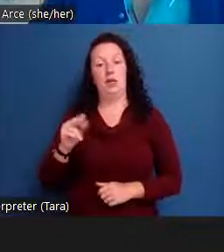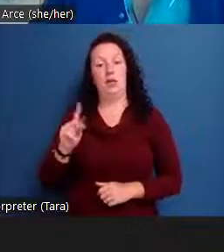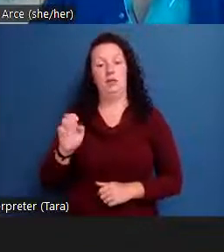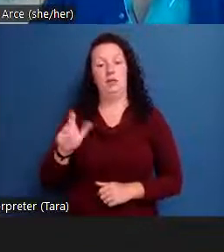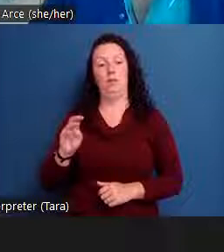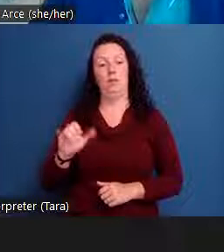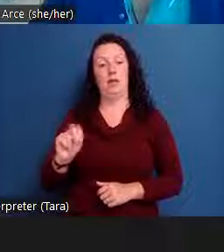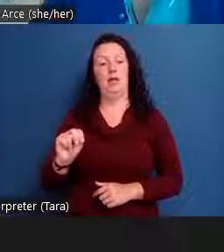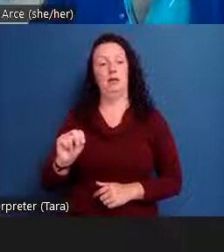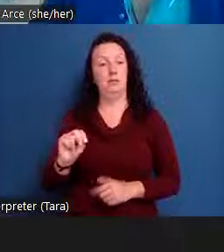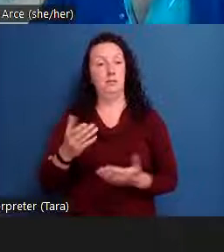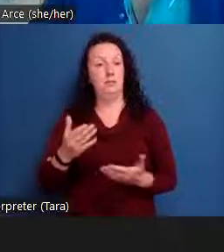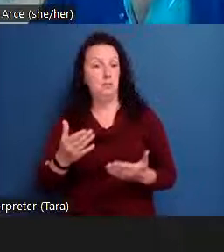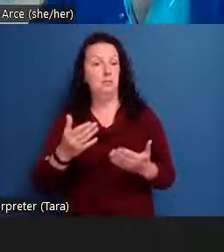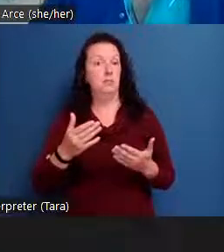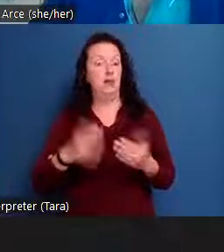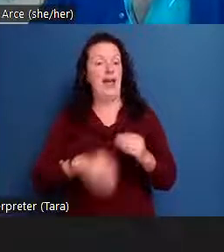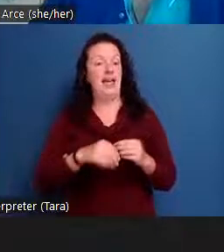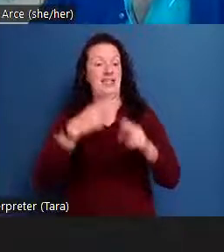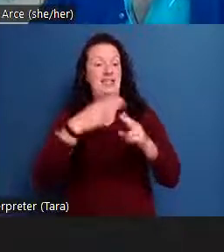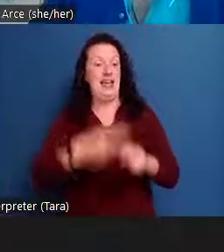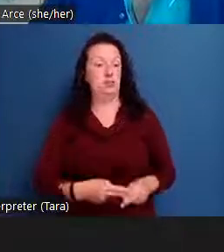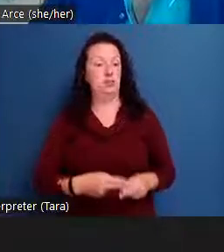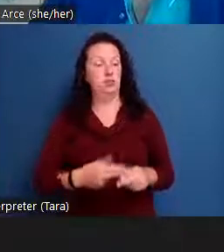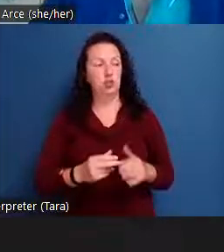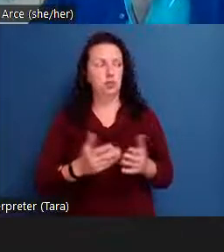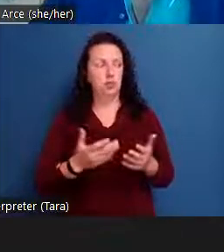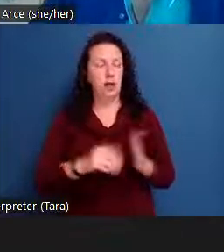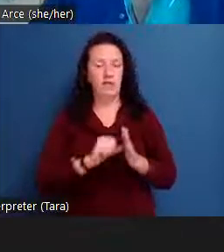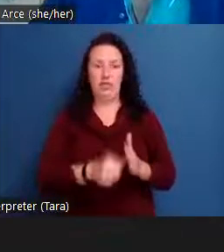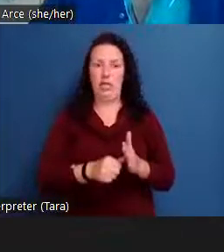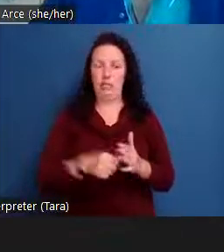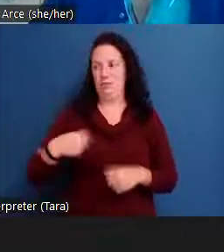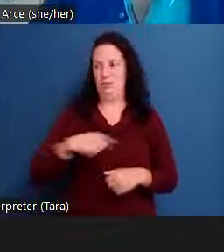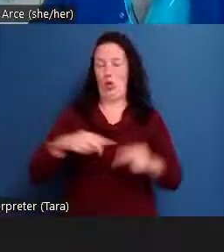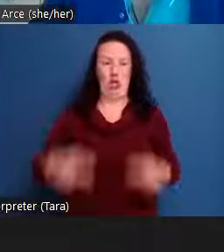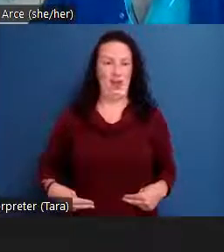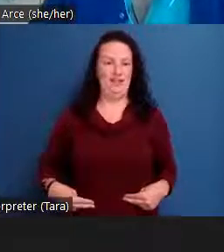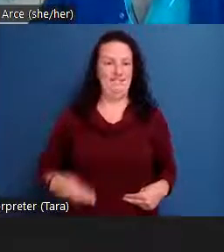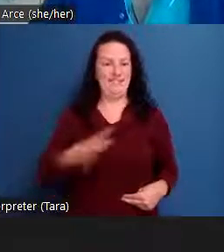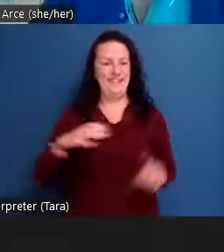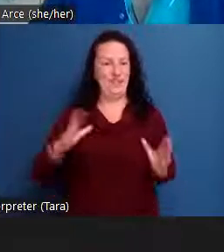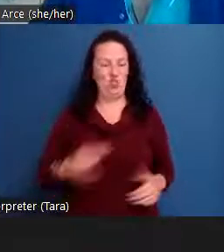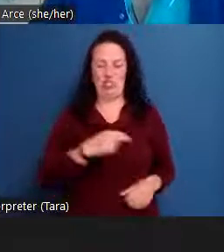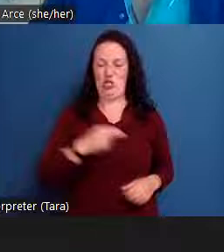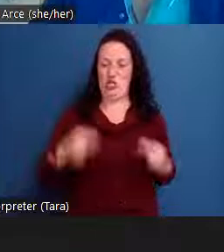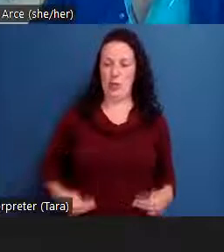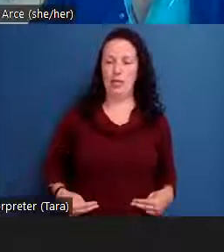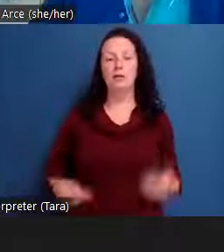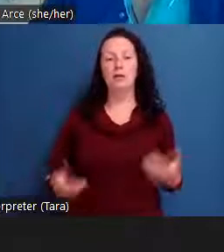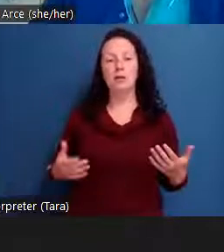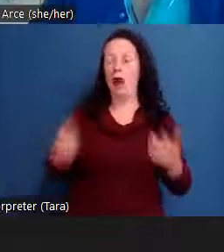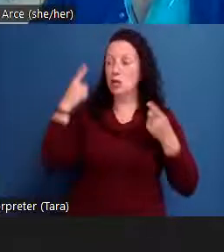perhaps emphasize the humanity of commissioners. And I think while I agree with the sentiment, I think I